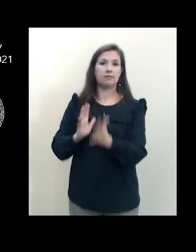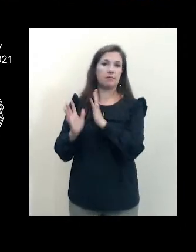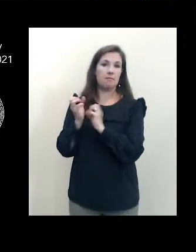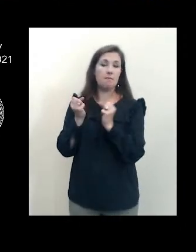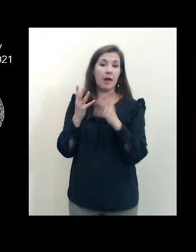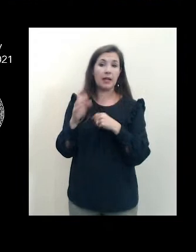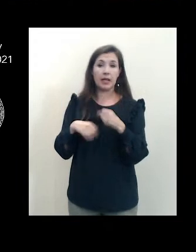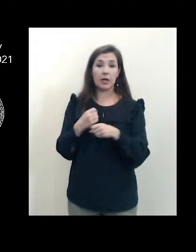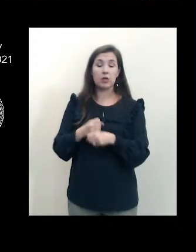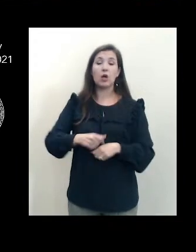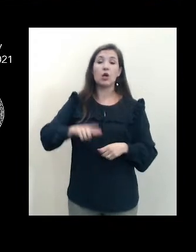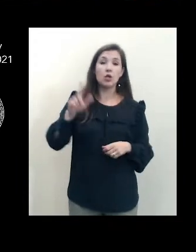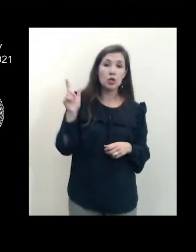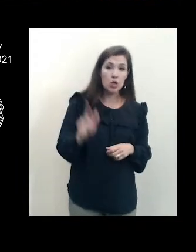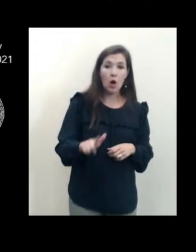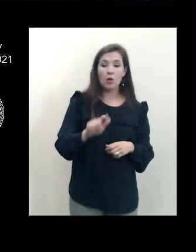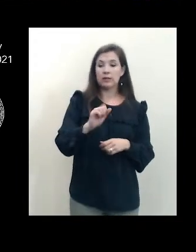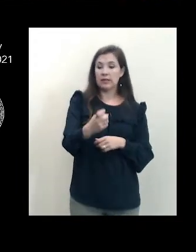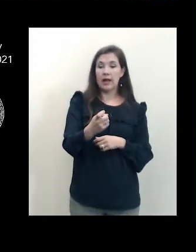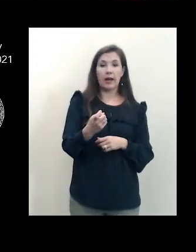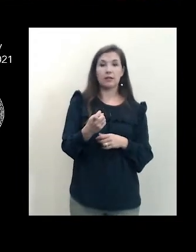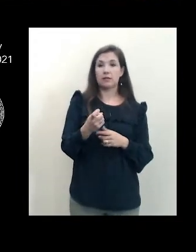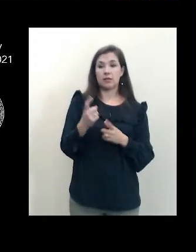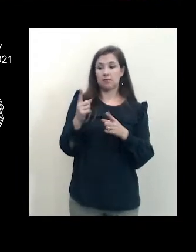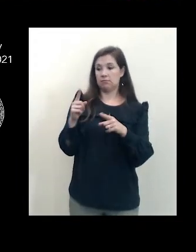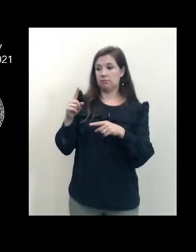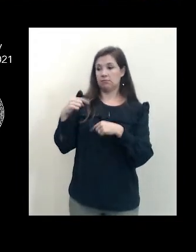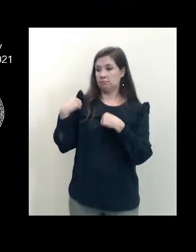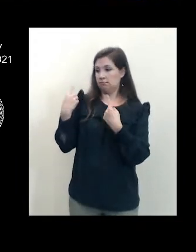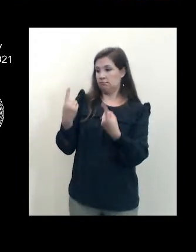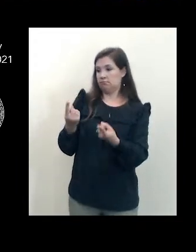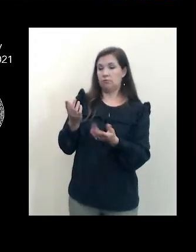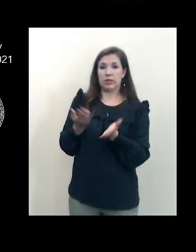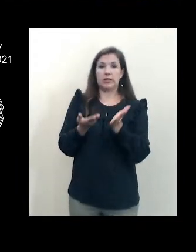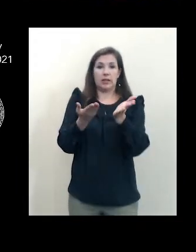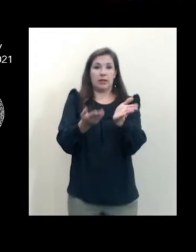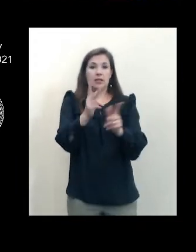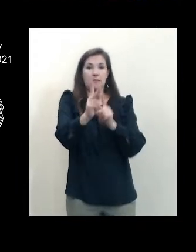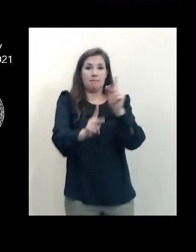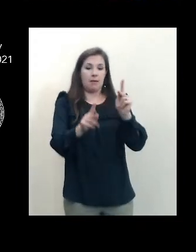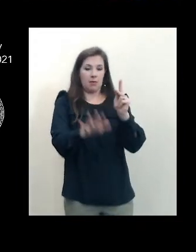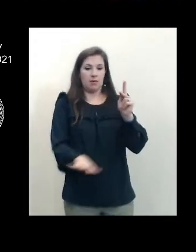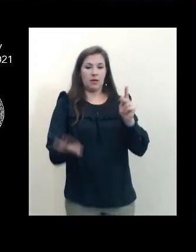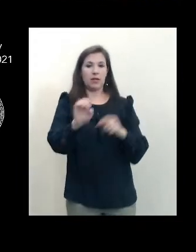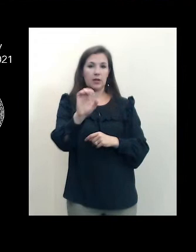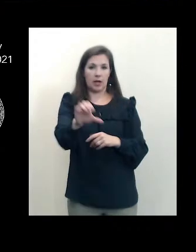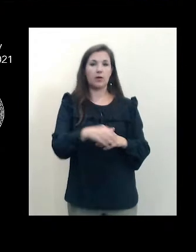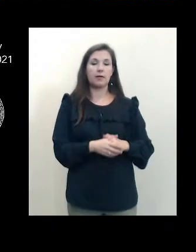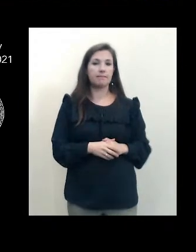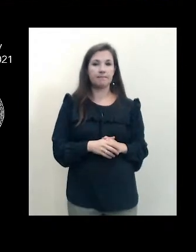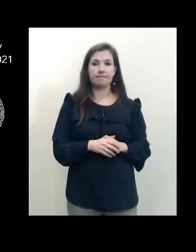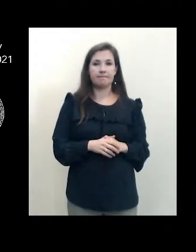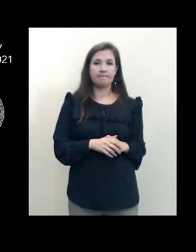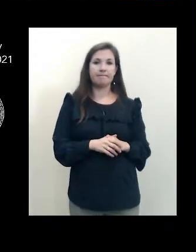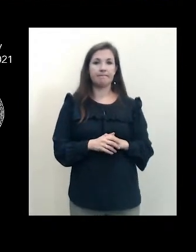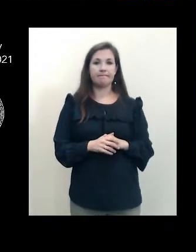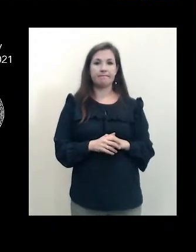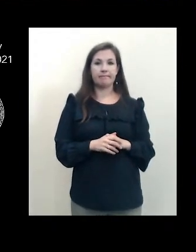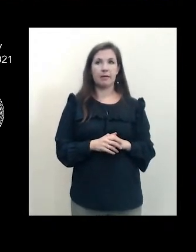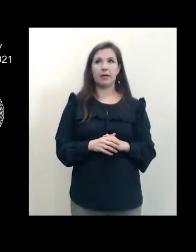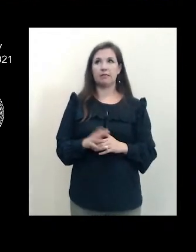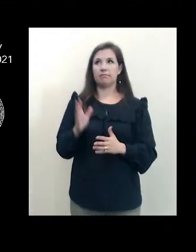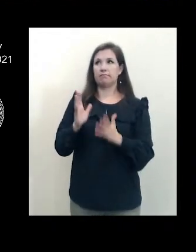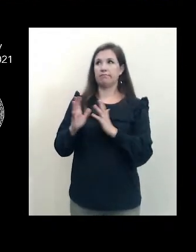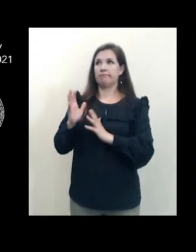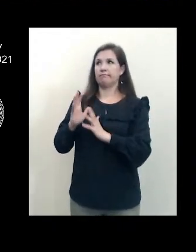It is the lowest property tax rate any county executive has ever presented to the people of Erie County. It has never been lower, even going back